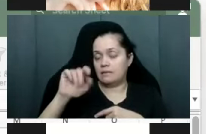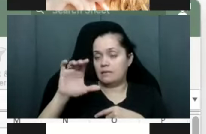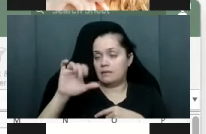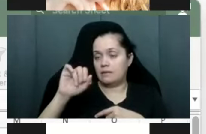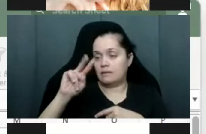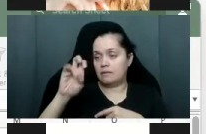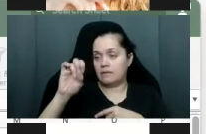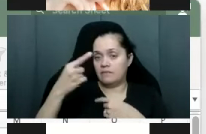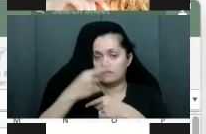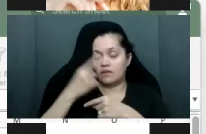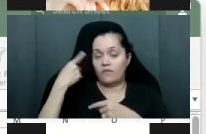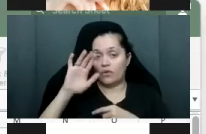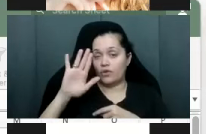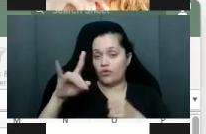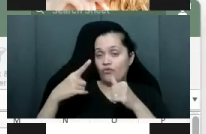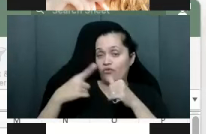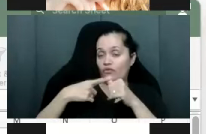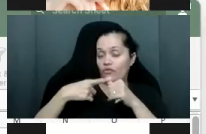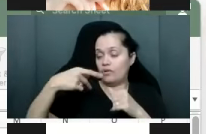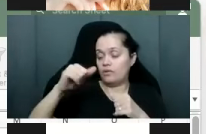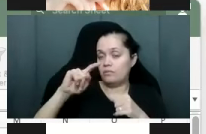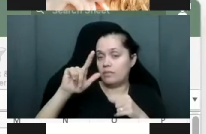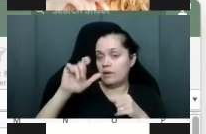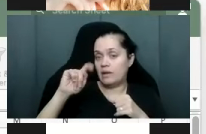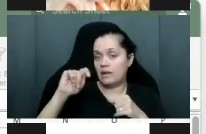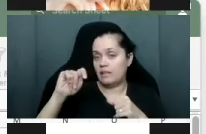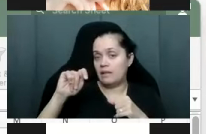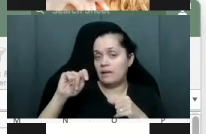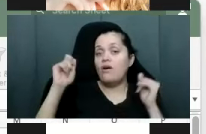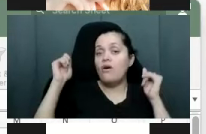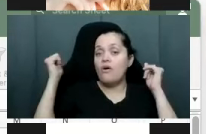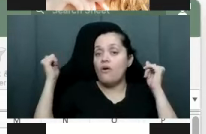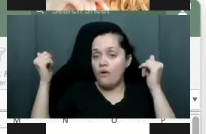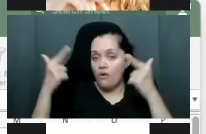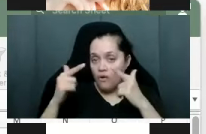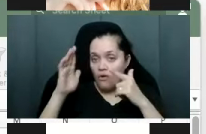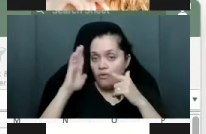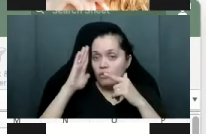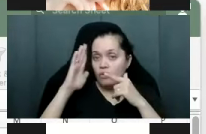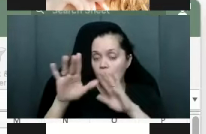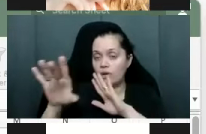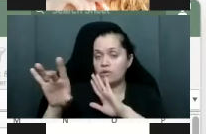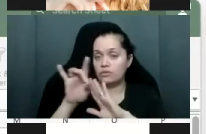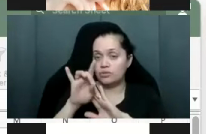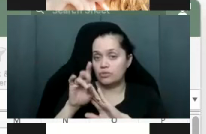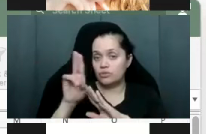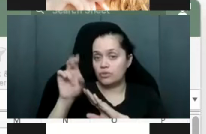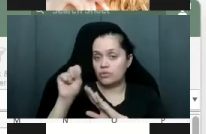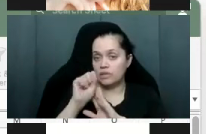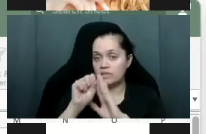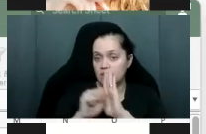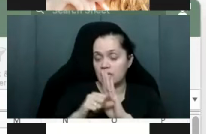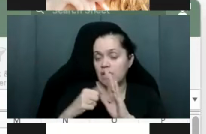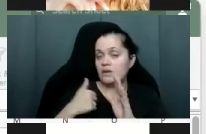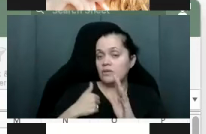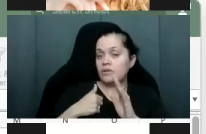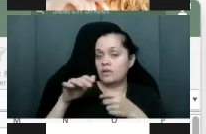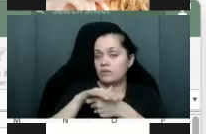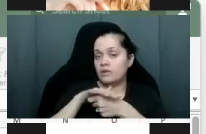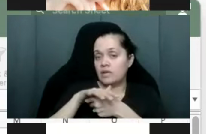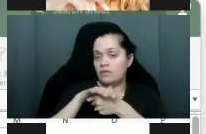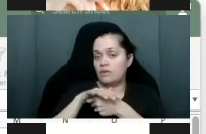your first Padlet Canvas, all of you are going to choose a US state or Canadian province or